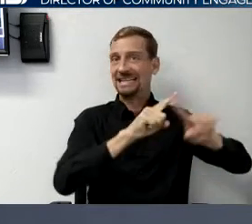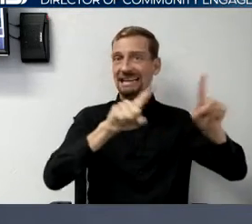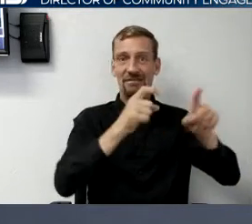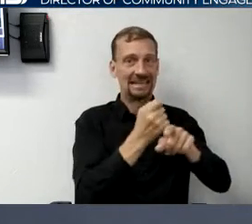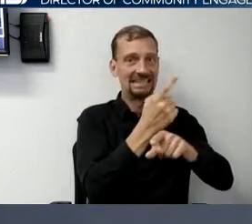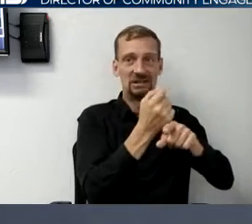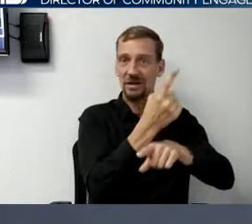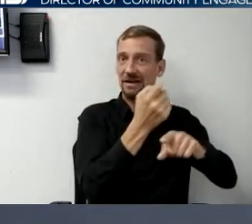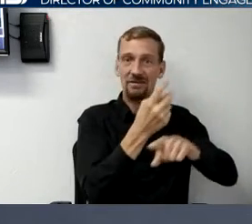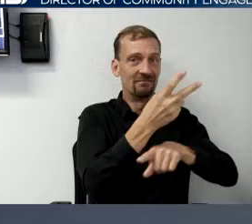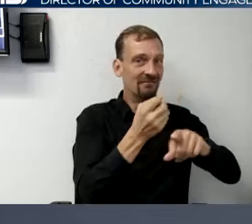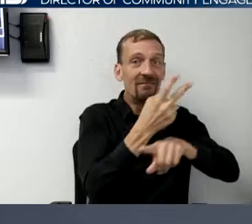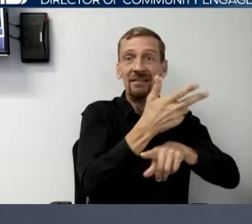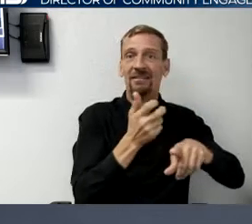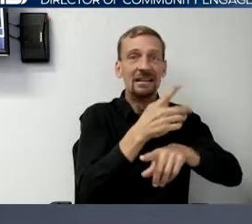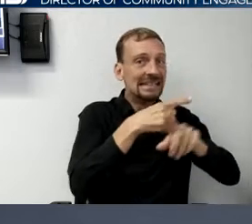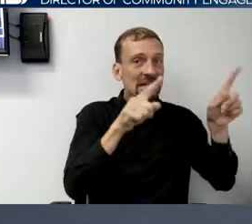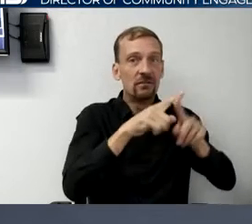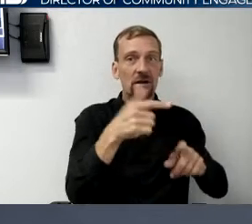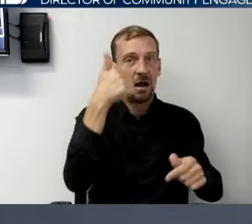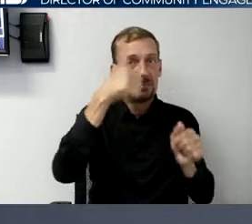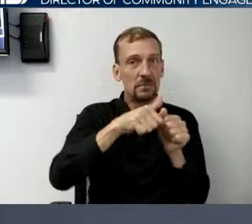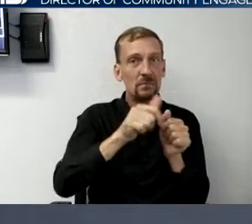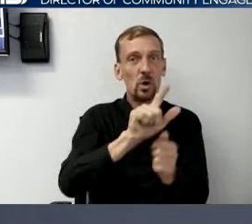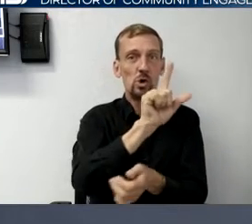couple years ago, I think it was the